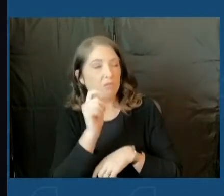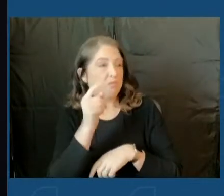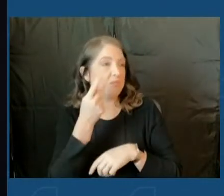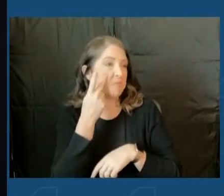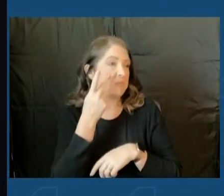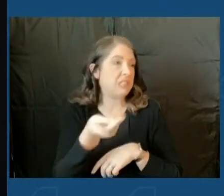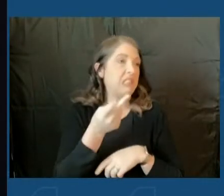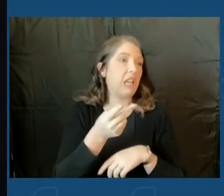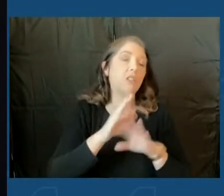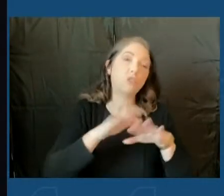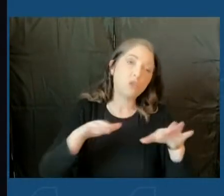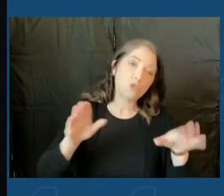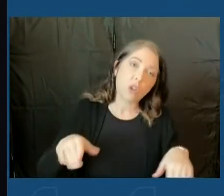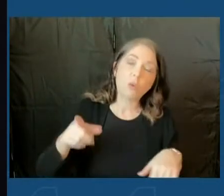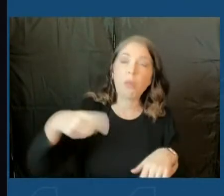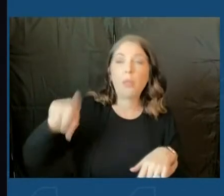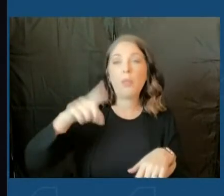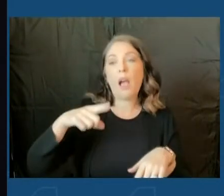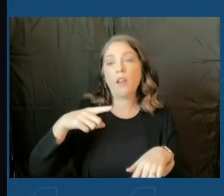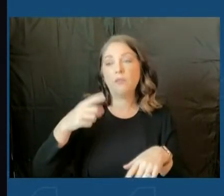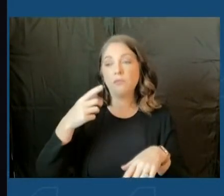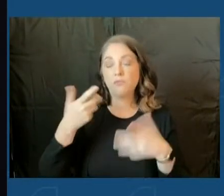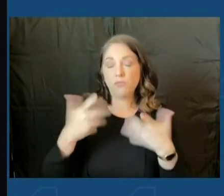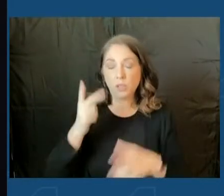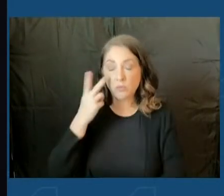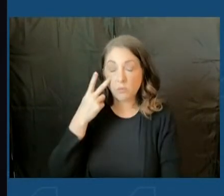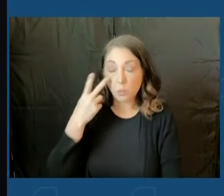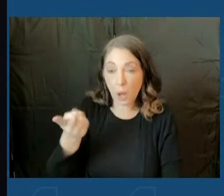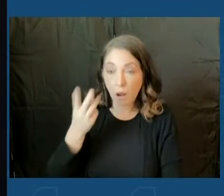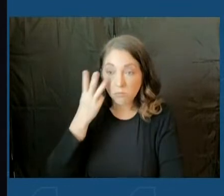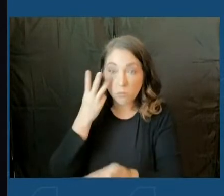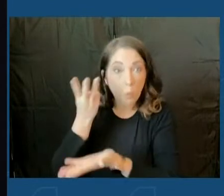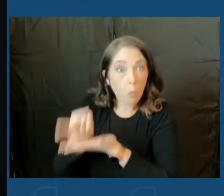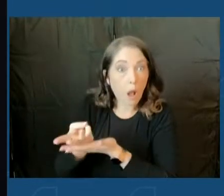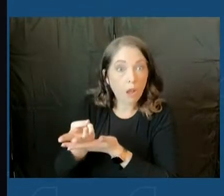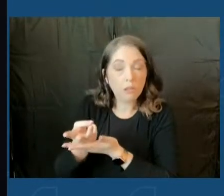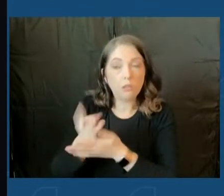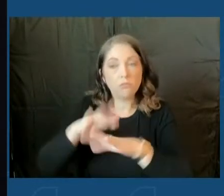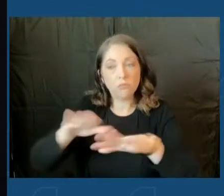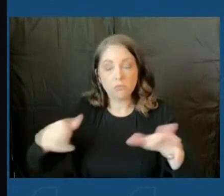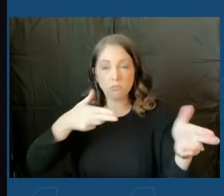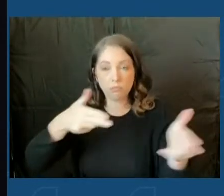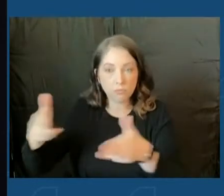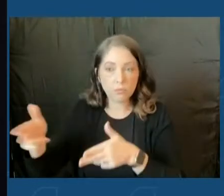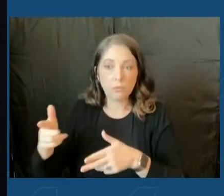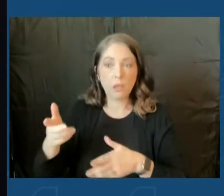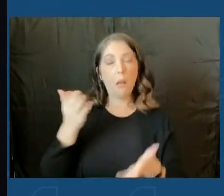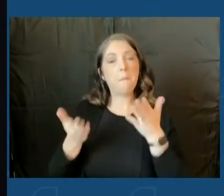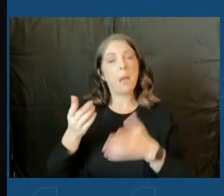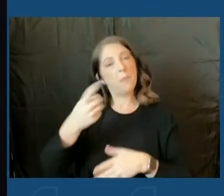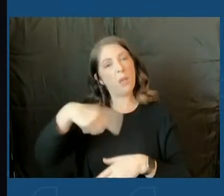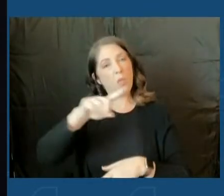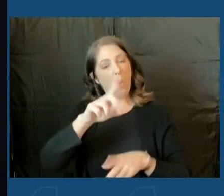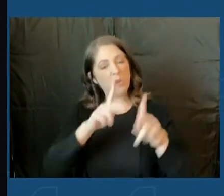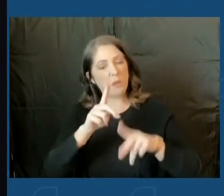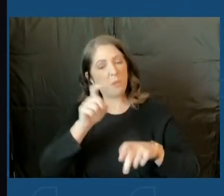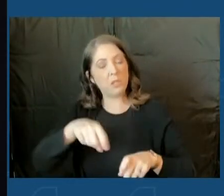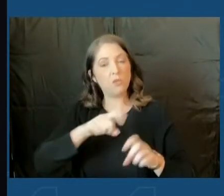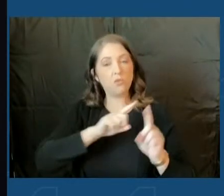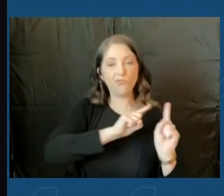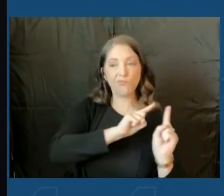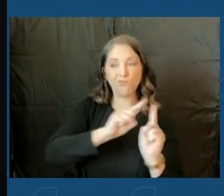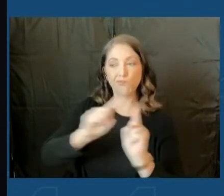their classmates gunned down right next to them. Maybe it takes them to travel and actually go to one of their